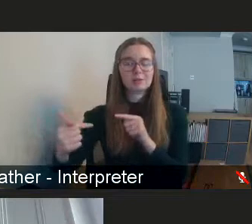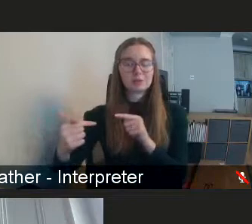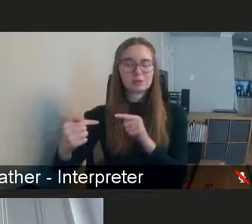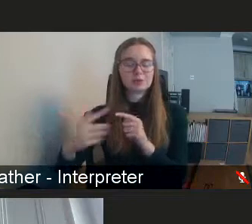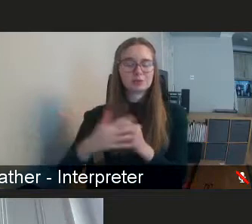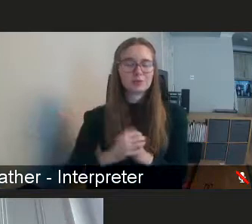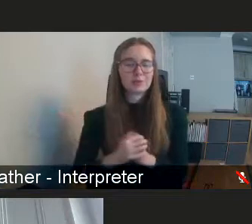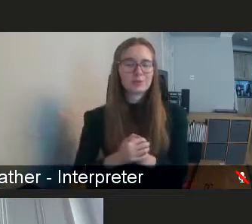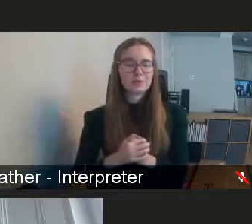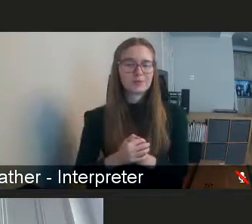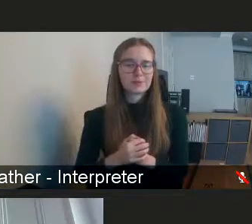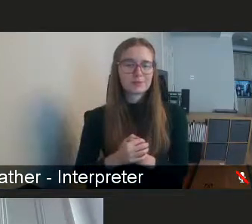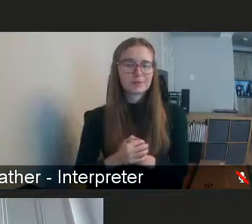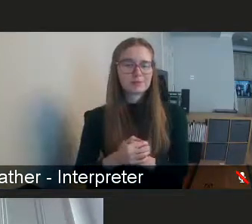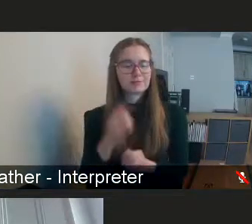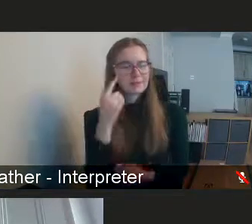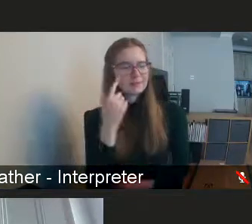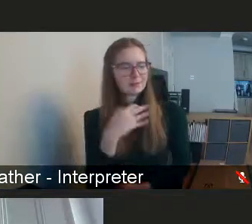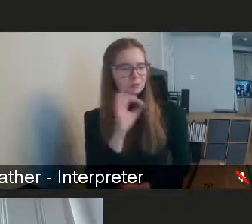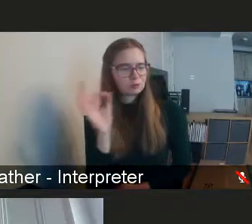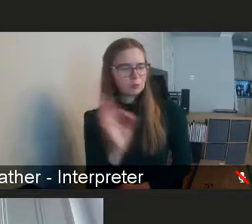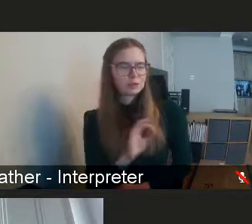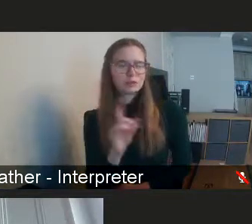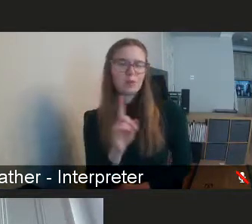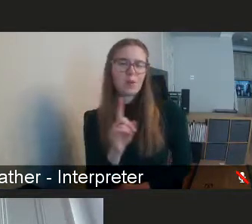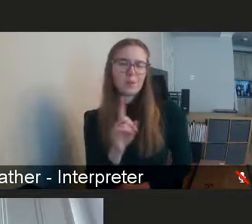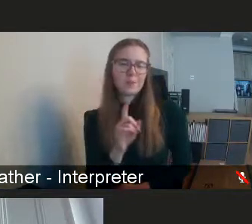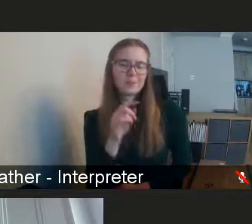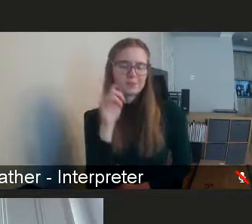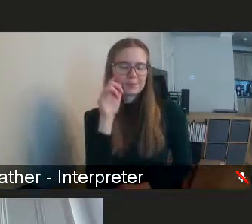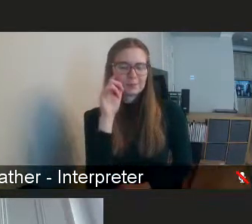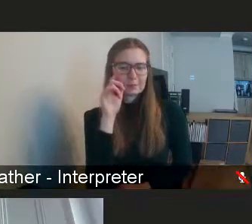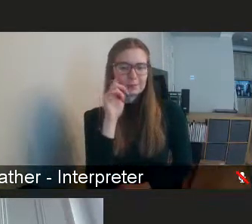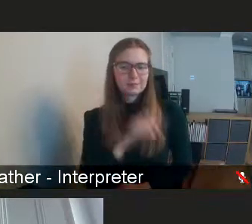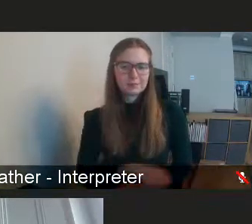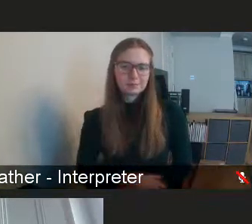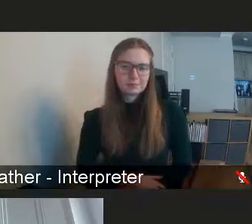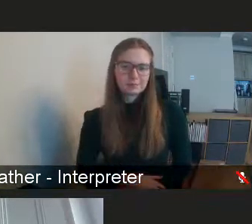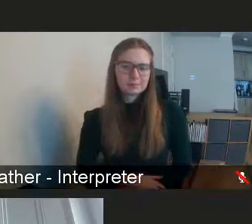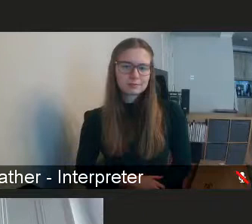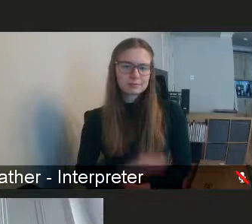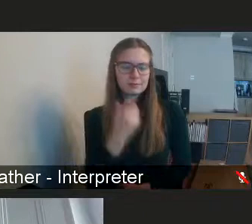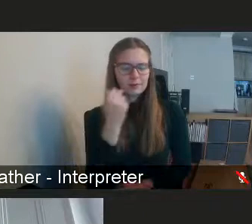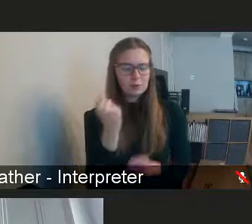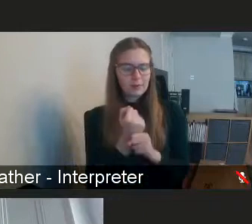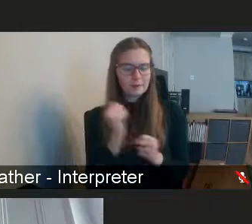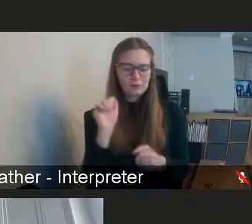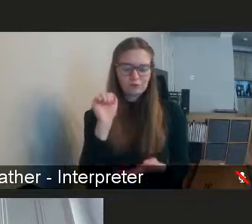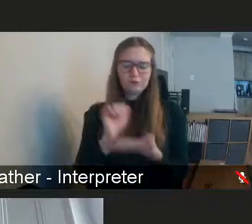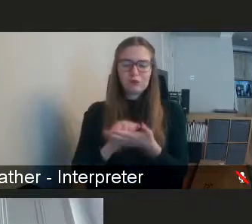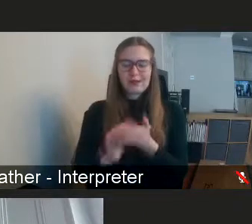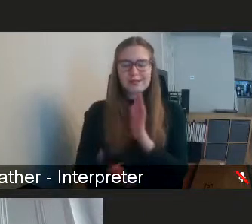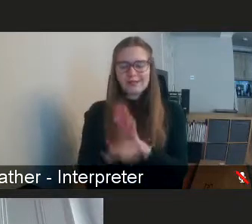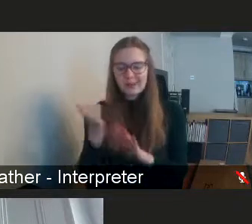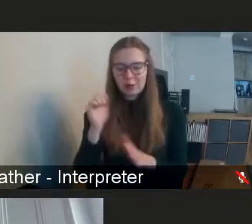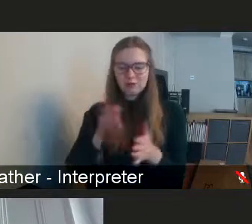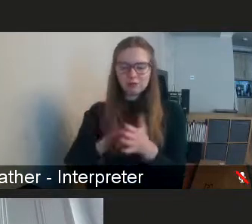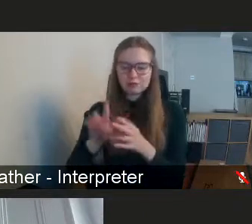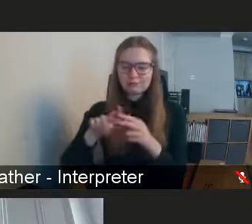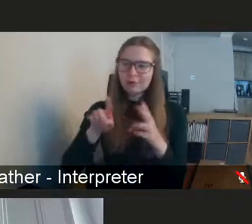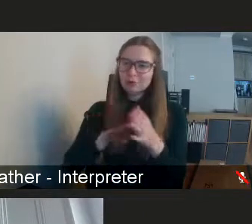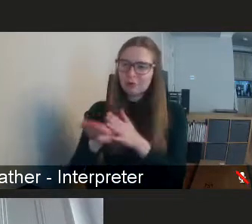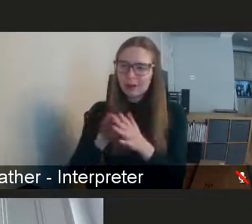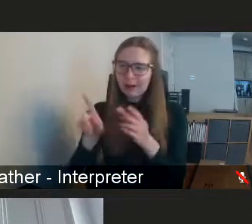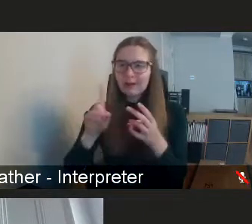I think the question is going to be there, you know, do we get the right kind of skills training and education in from the beginning? And in our